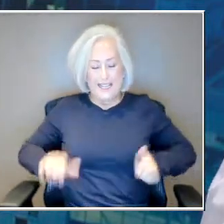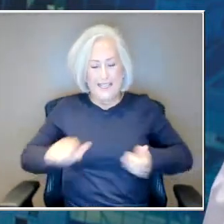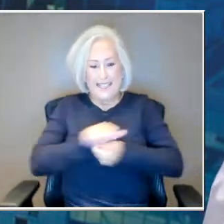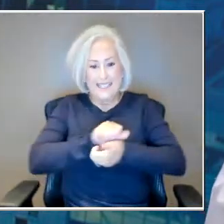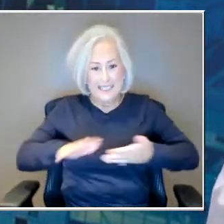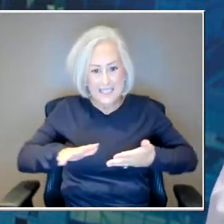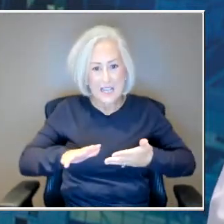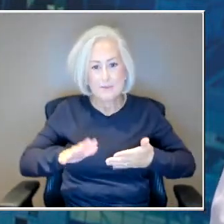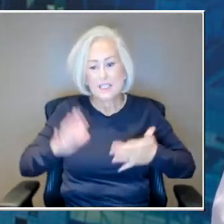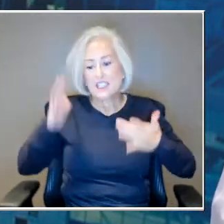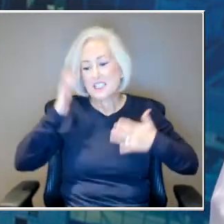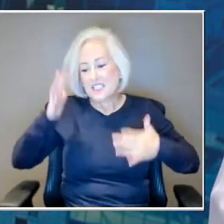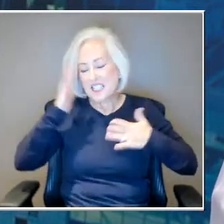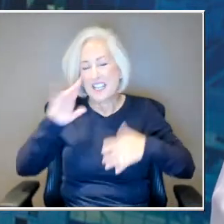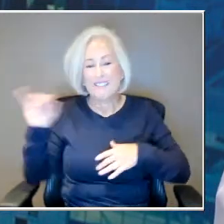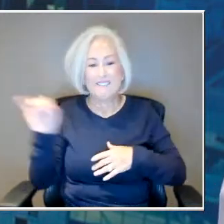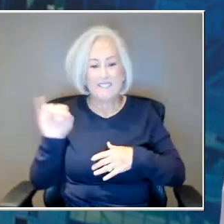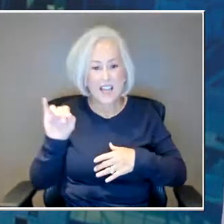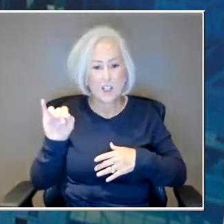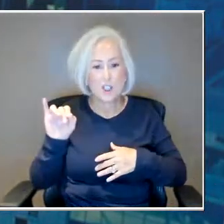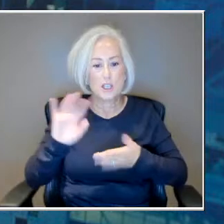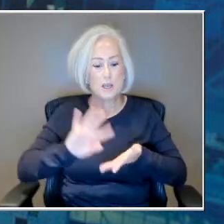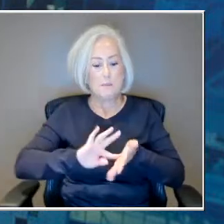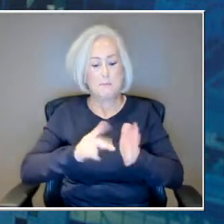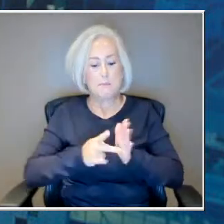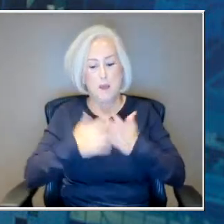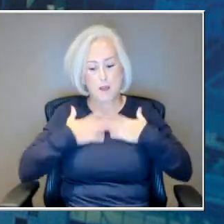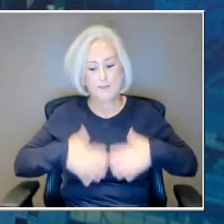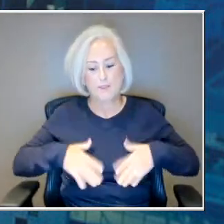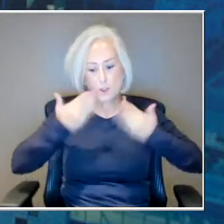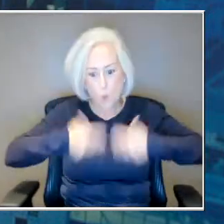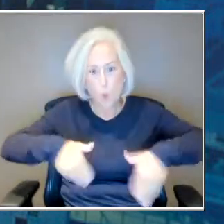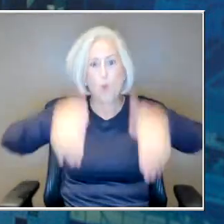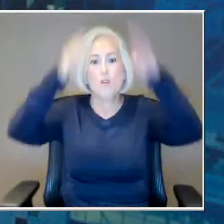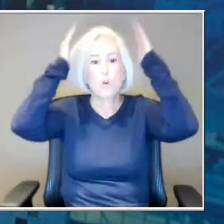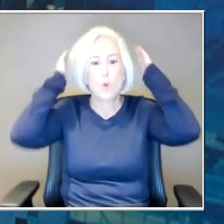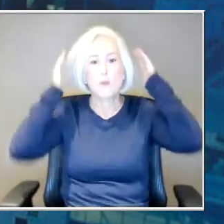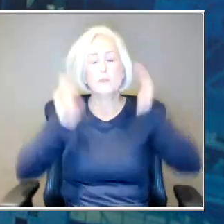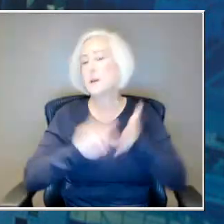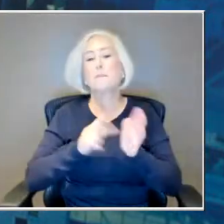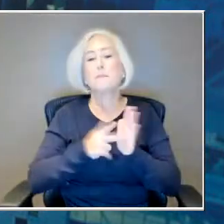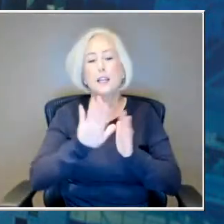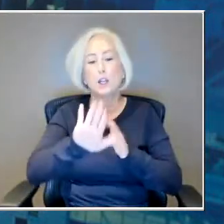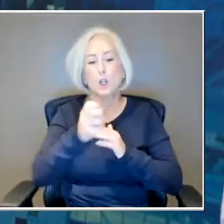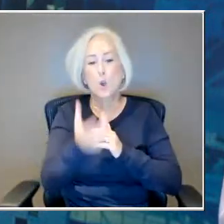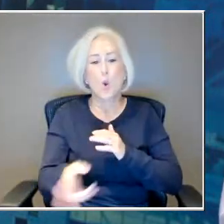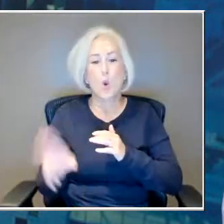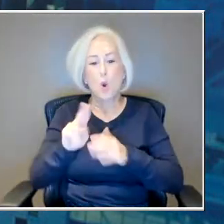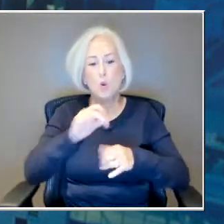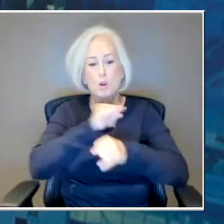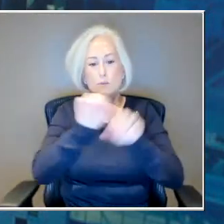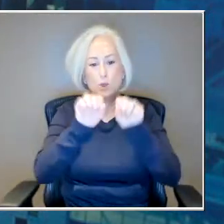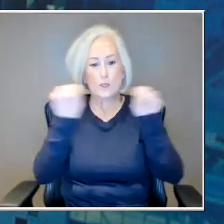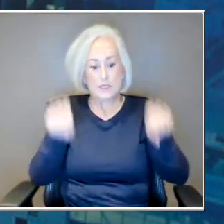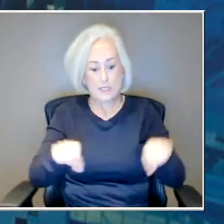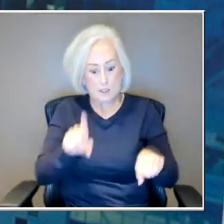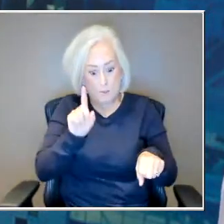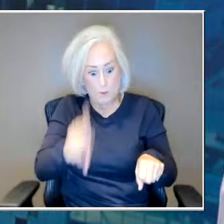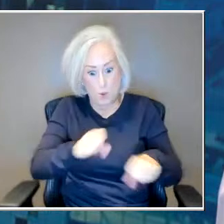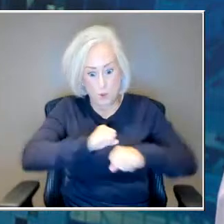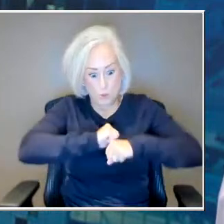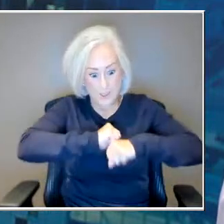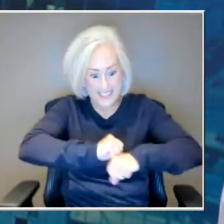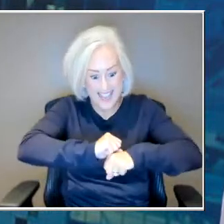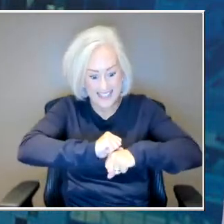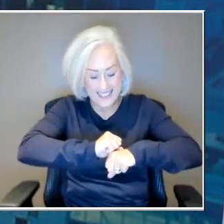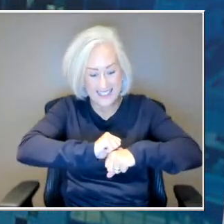infection because it can get overwhelmed. So really, actually, it's your own plasma cells, your own immune system that's supposed to protect you that get defective